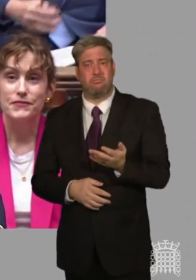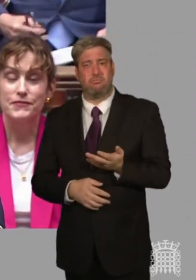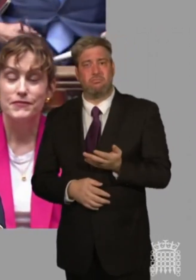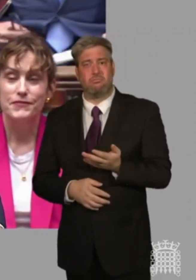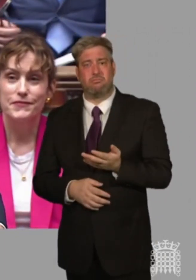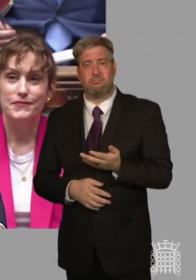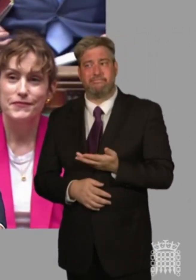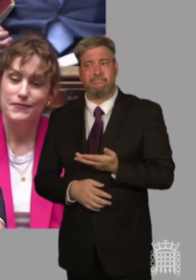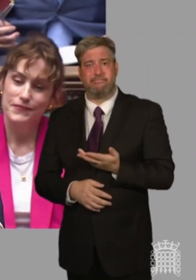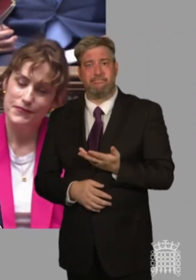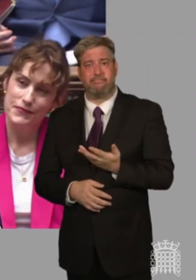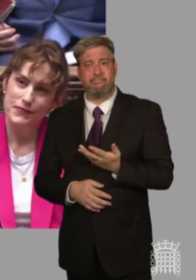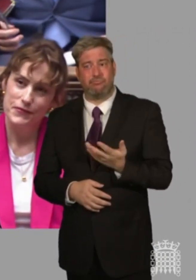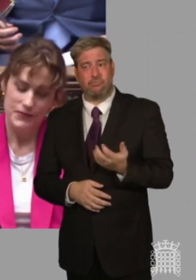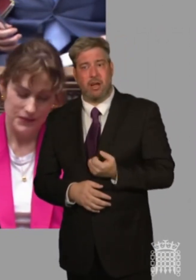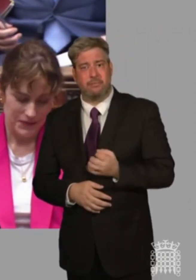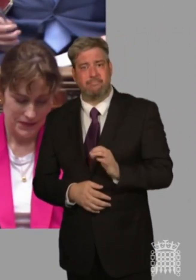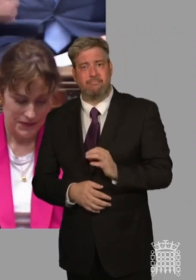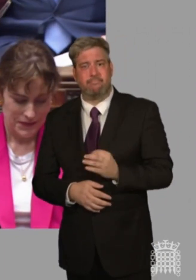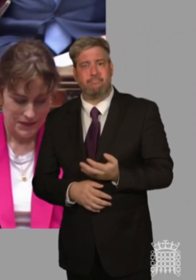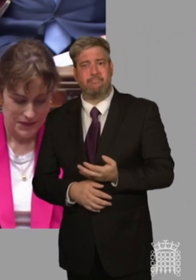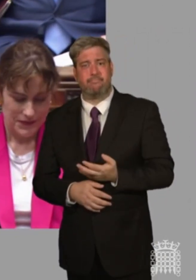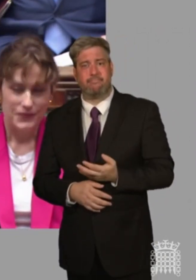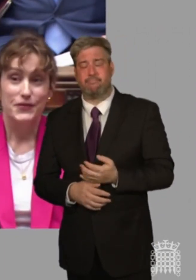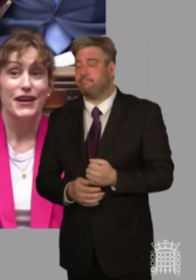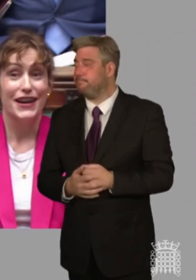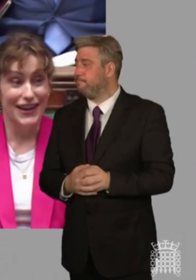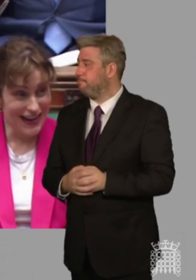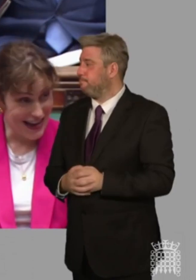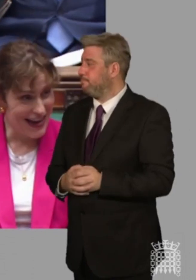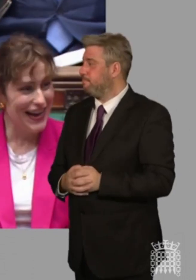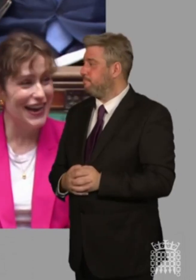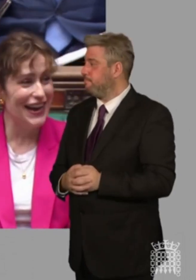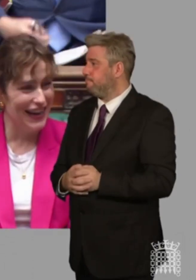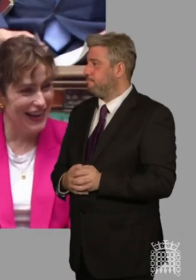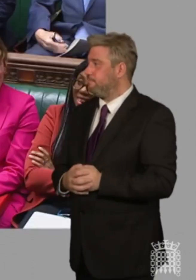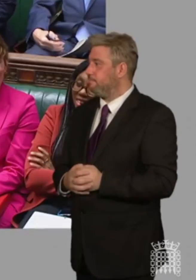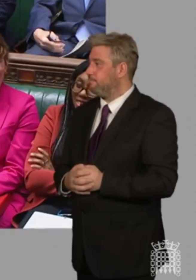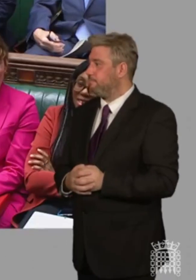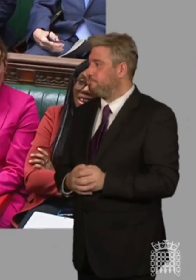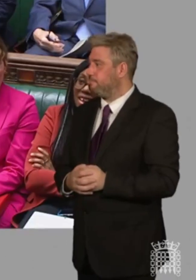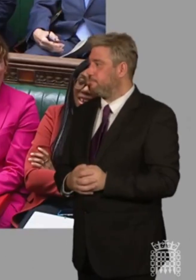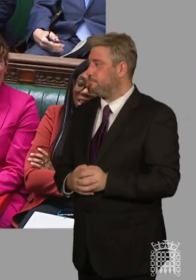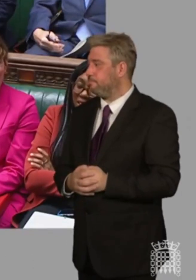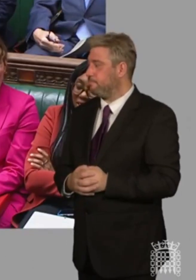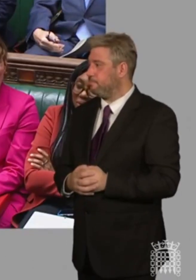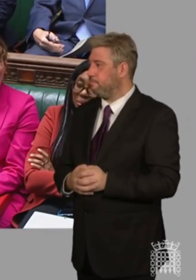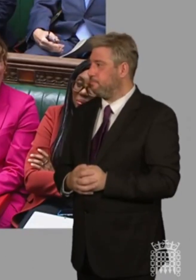Mr. Speaker, at least I stand by my commitments.